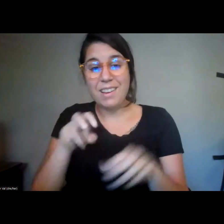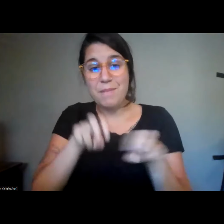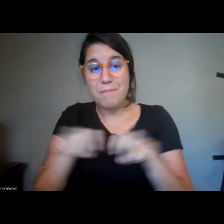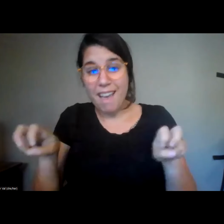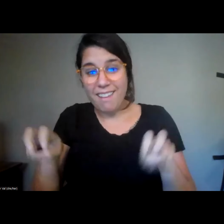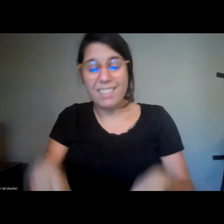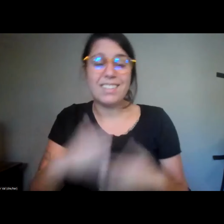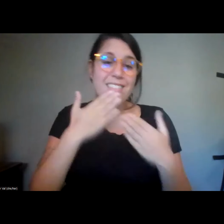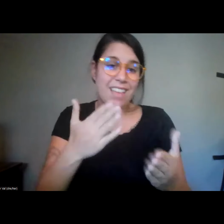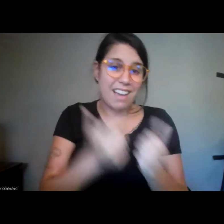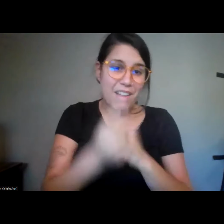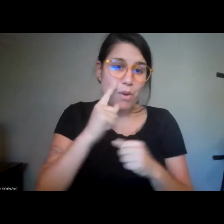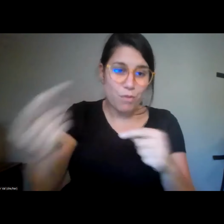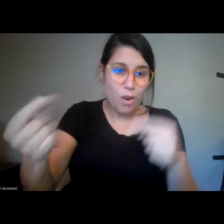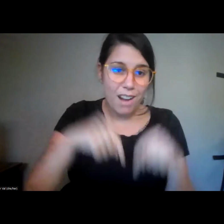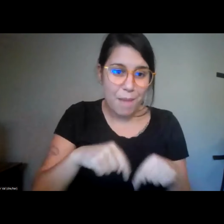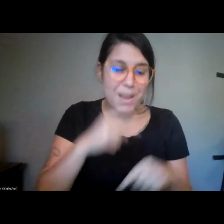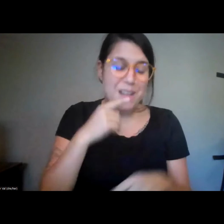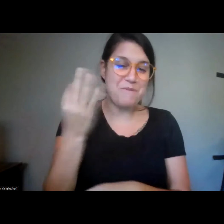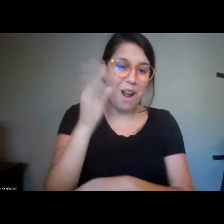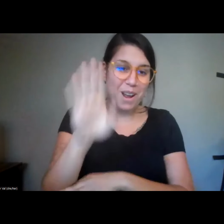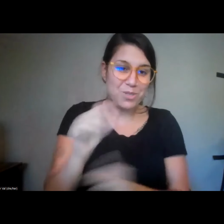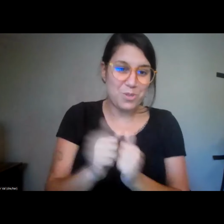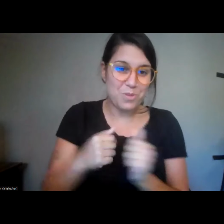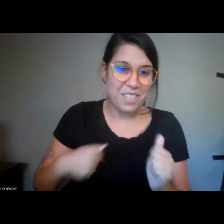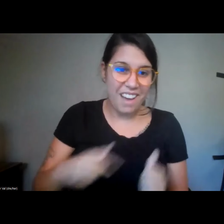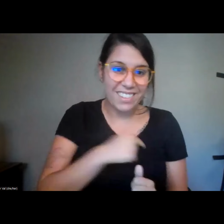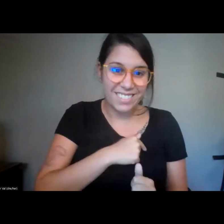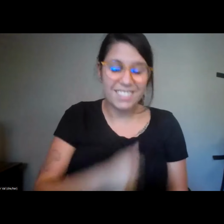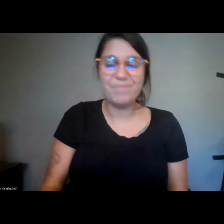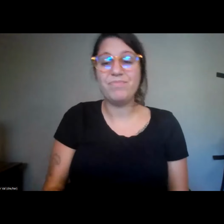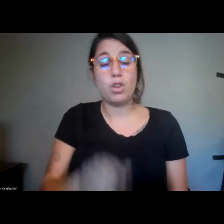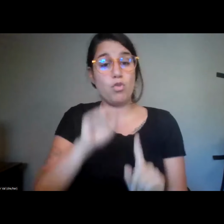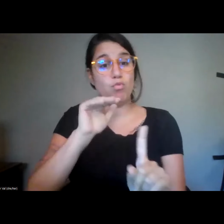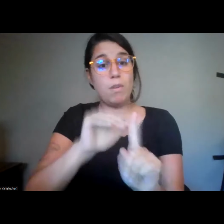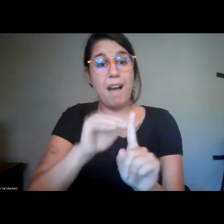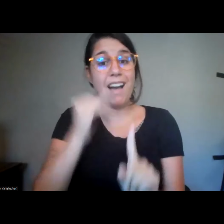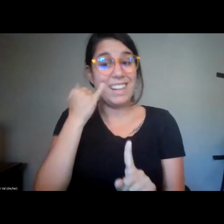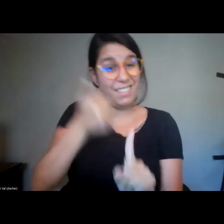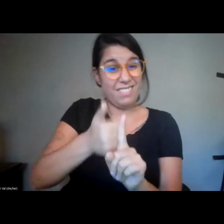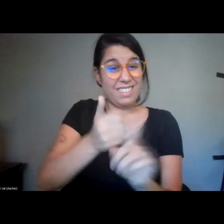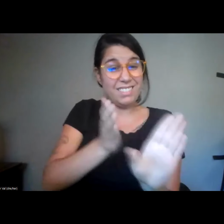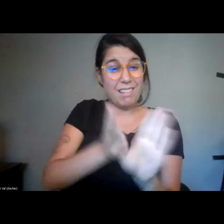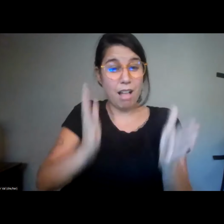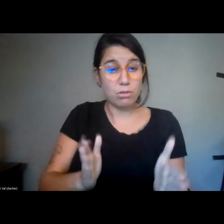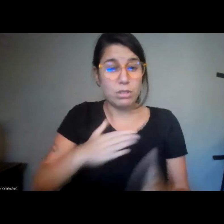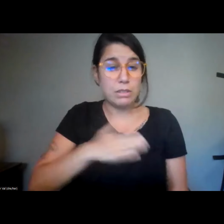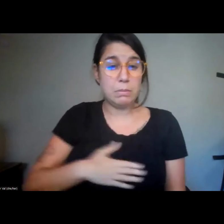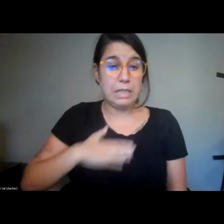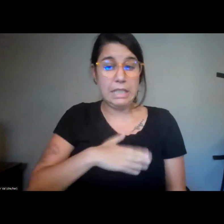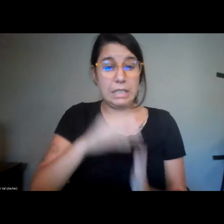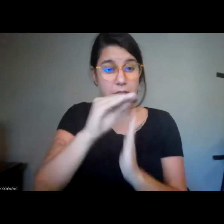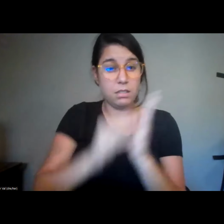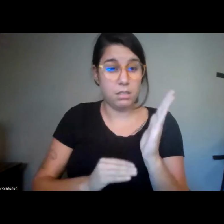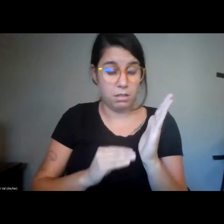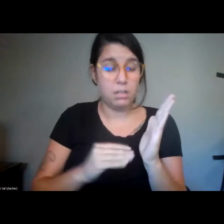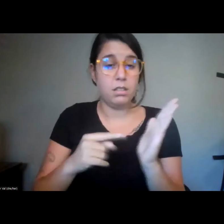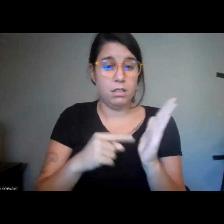the attendees for spending your Friday afternoon with us. As a reminder, if you are a psychologist, please finish